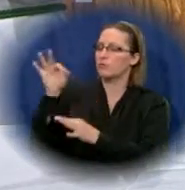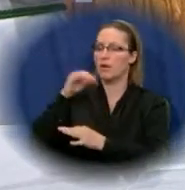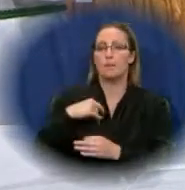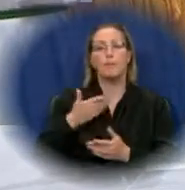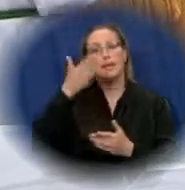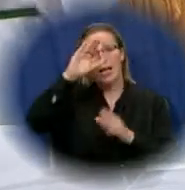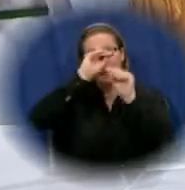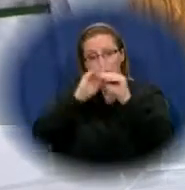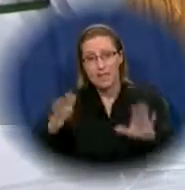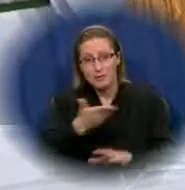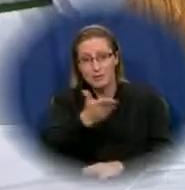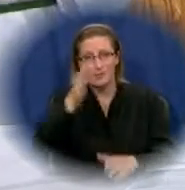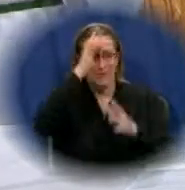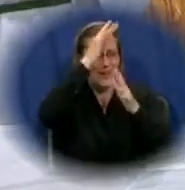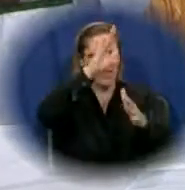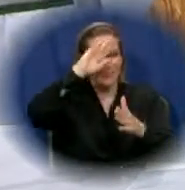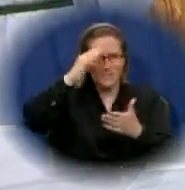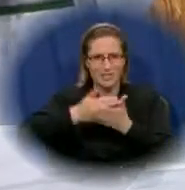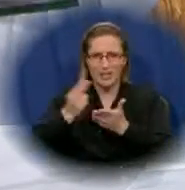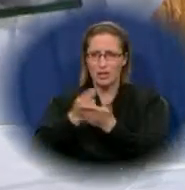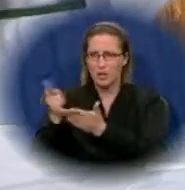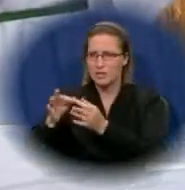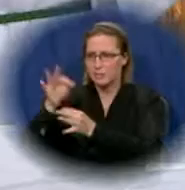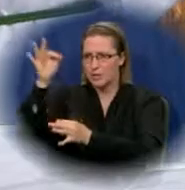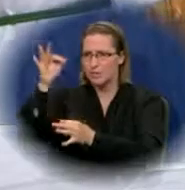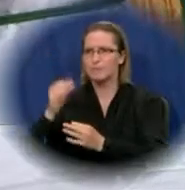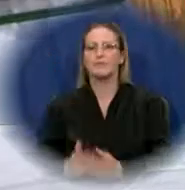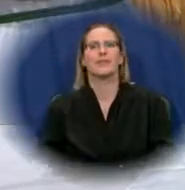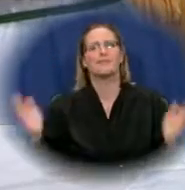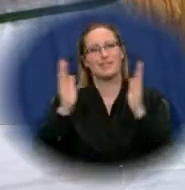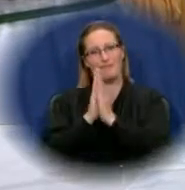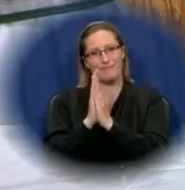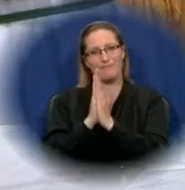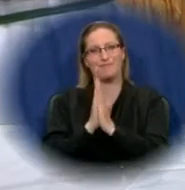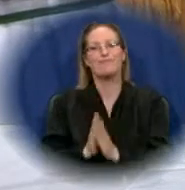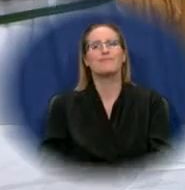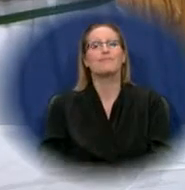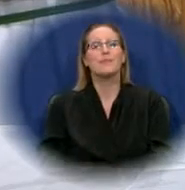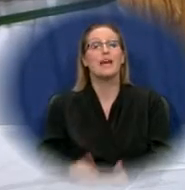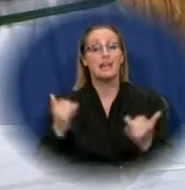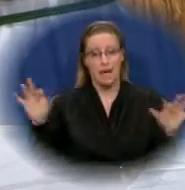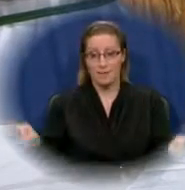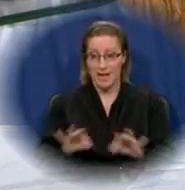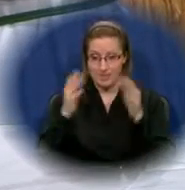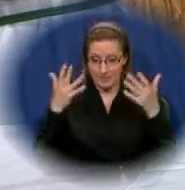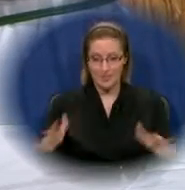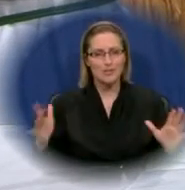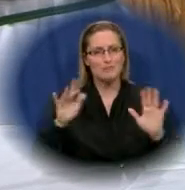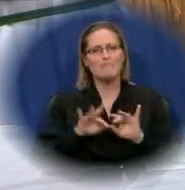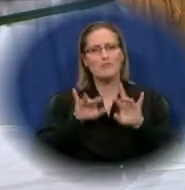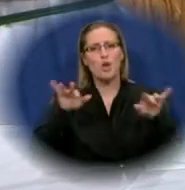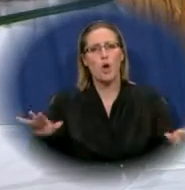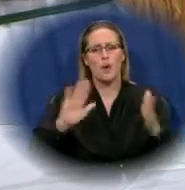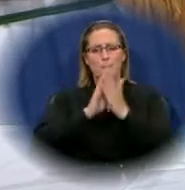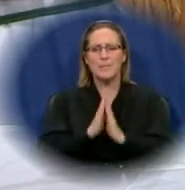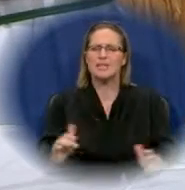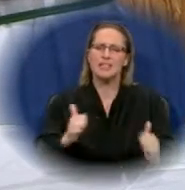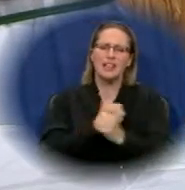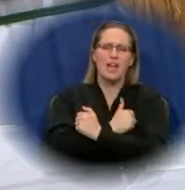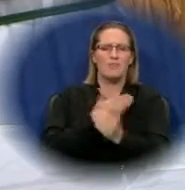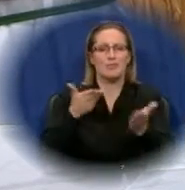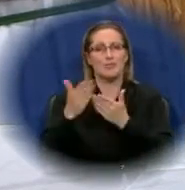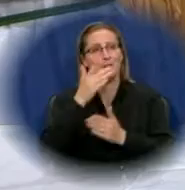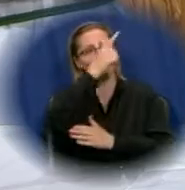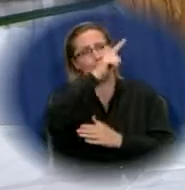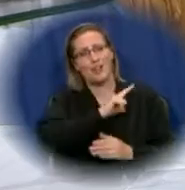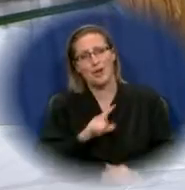Almighty God bless you, the Father, the Son, and the Holy Spirit. Amen. As our Mass is now ended, let us go in peace to love and serve